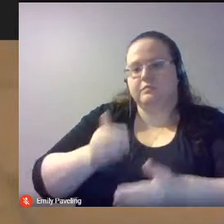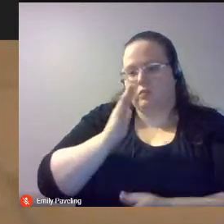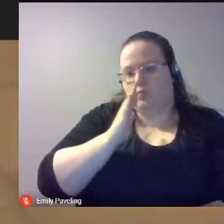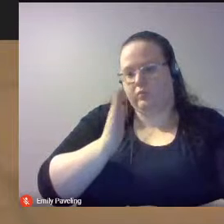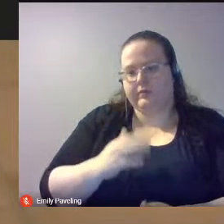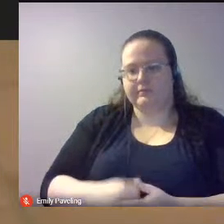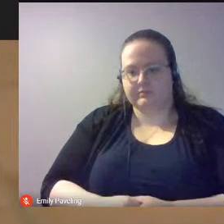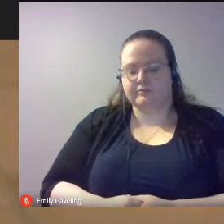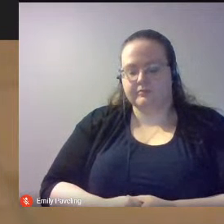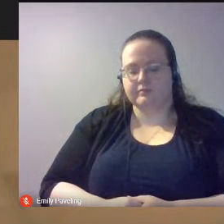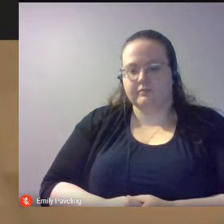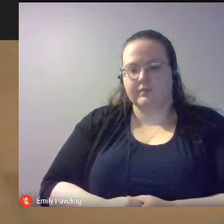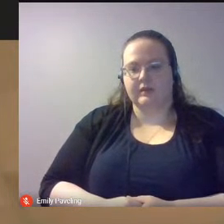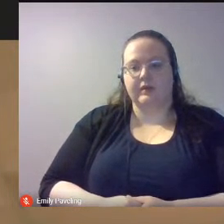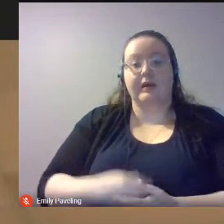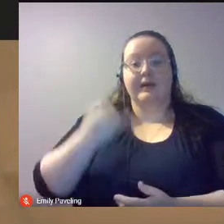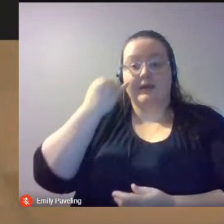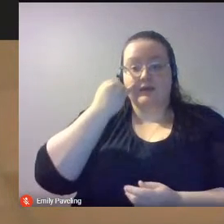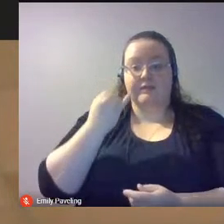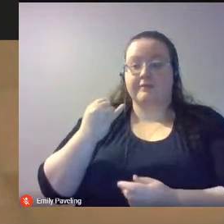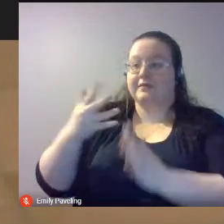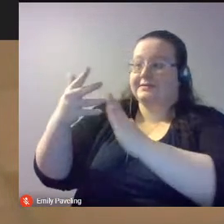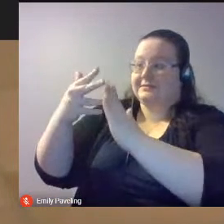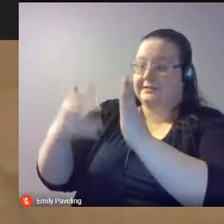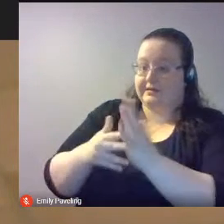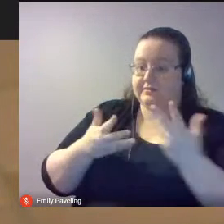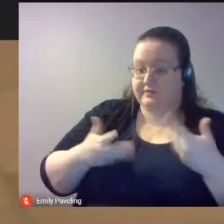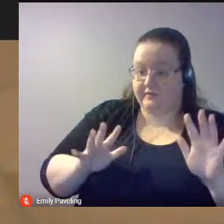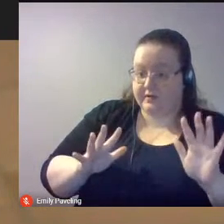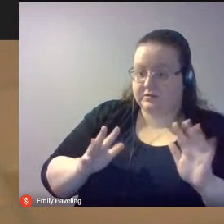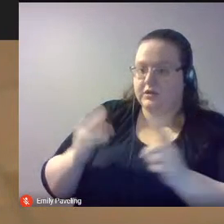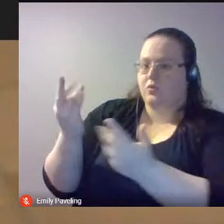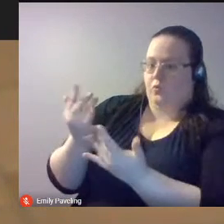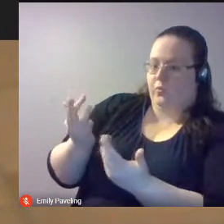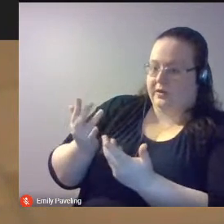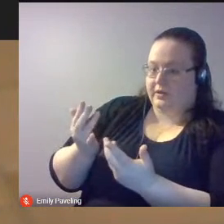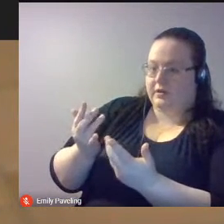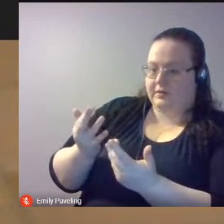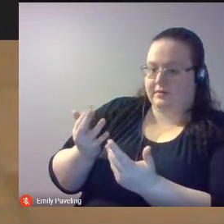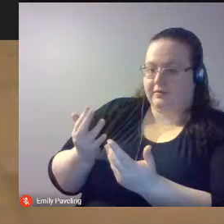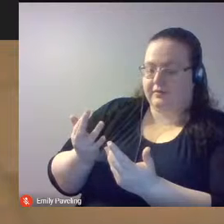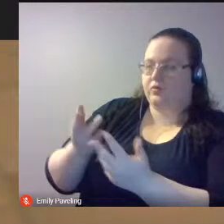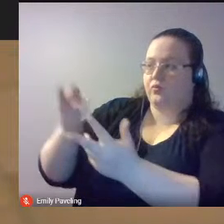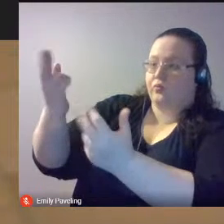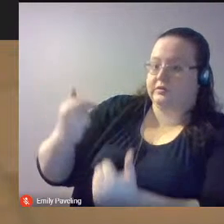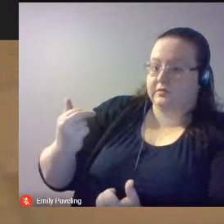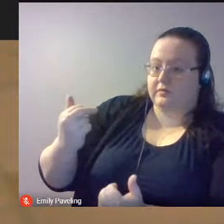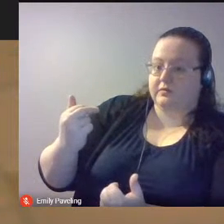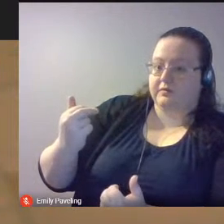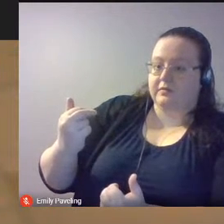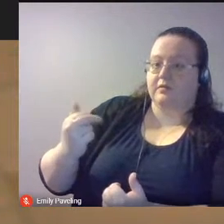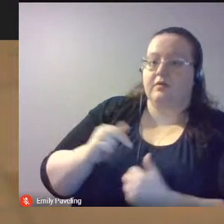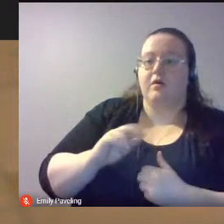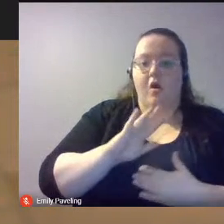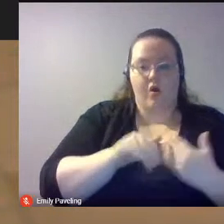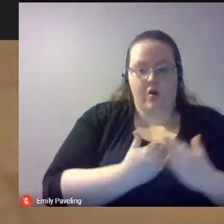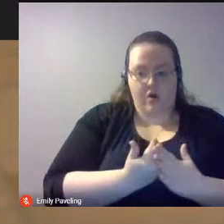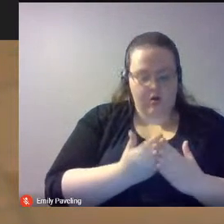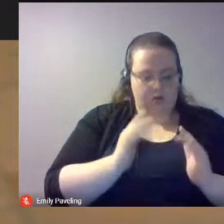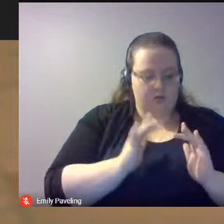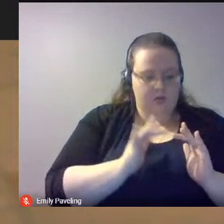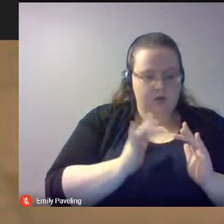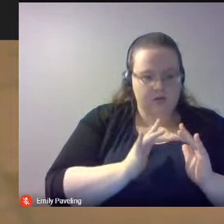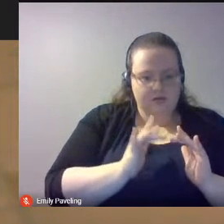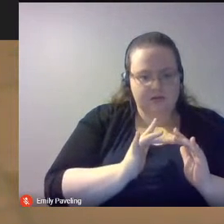has symptoms and is awaiting test results, the individual with the symptoms and all of their close contacts, including all